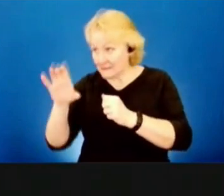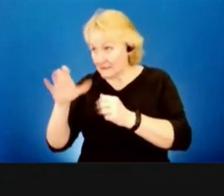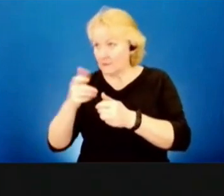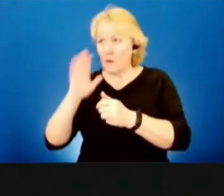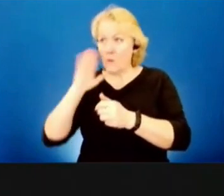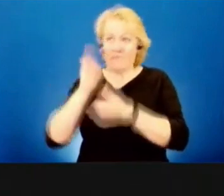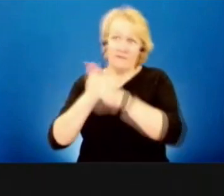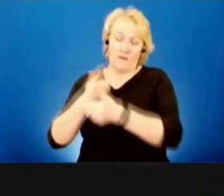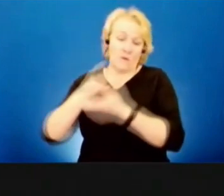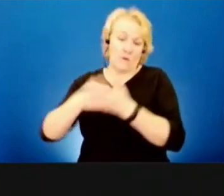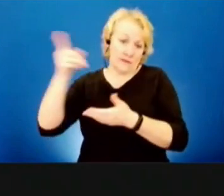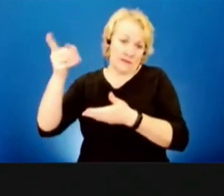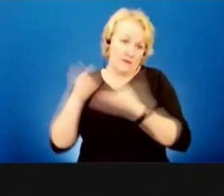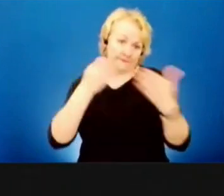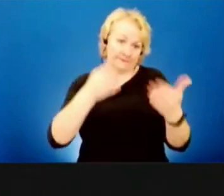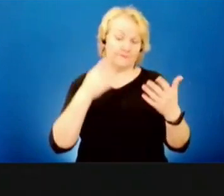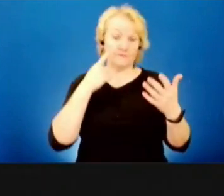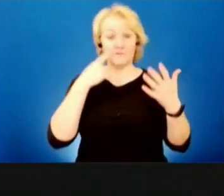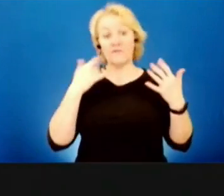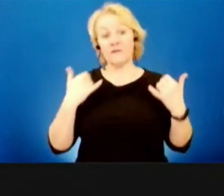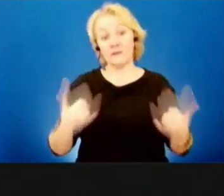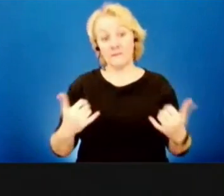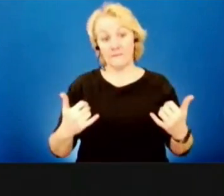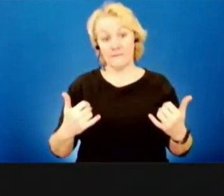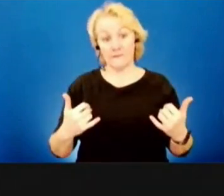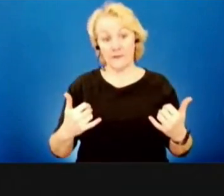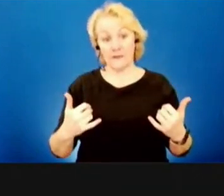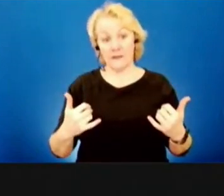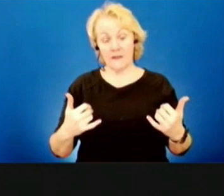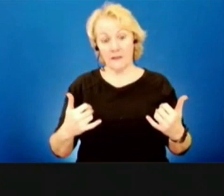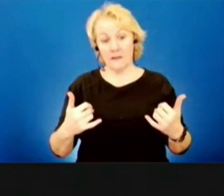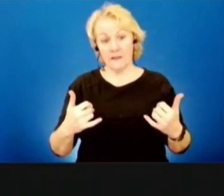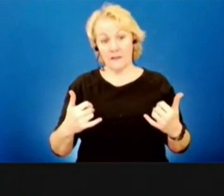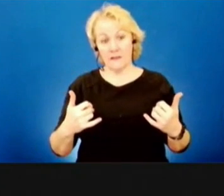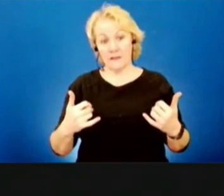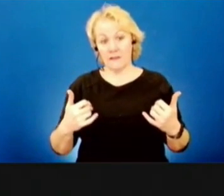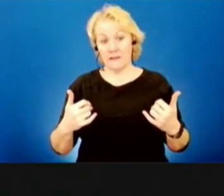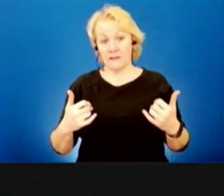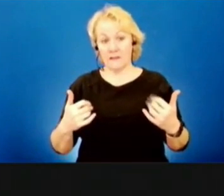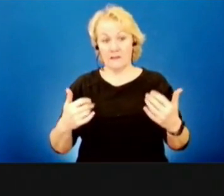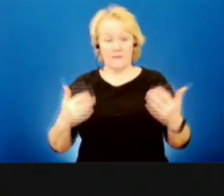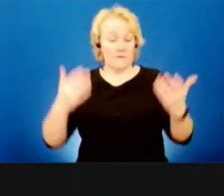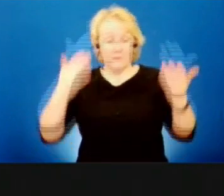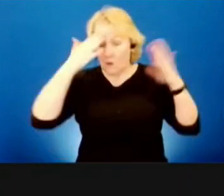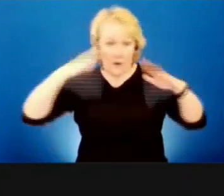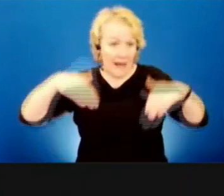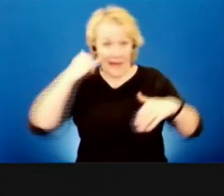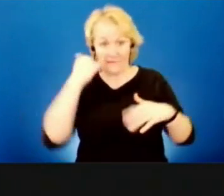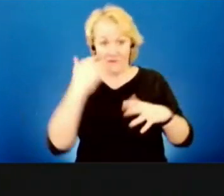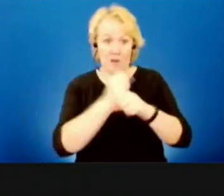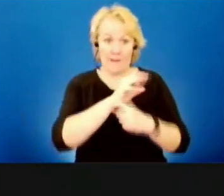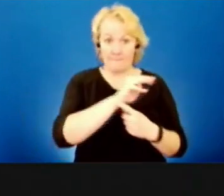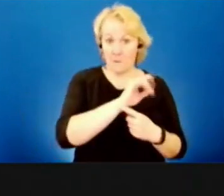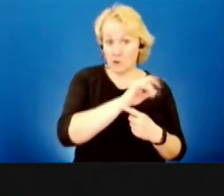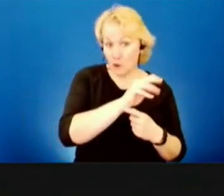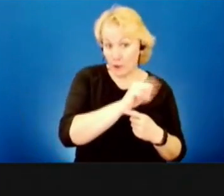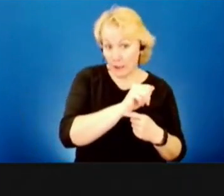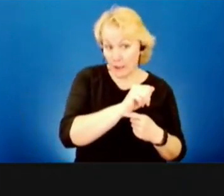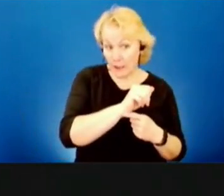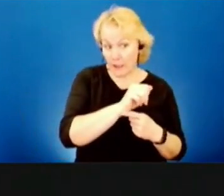those recommendations are. At this point, from the booster guidance, we don't have yet whether or not if you received Moderna, if you could get the